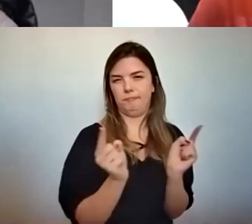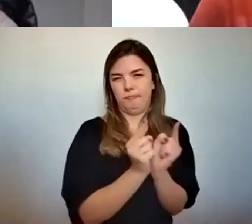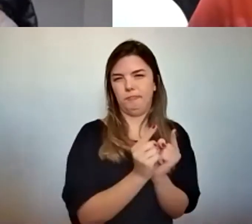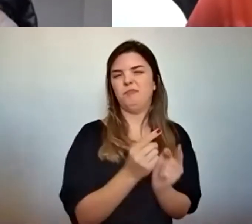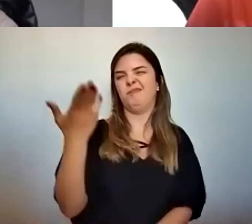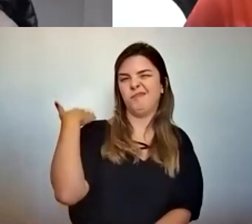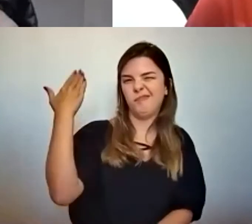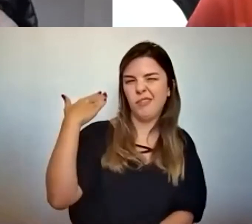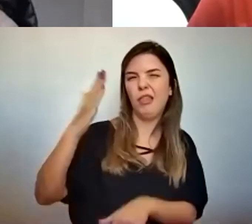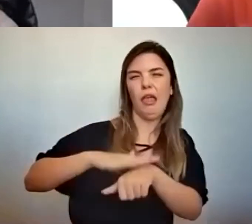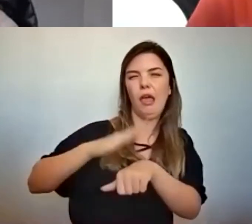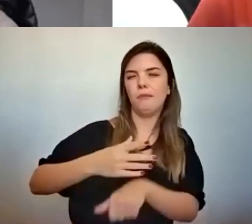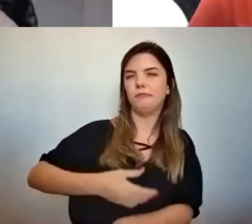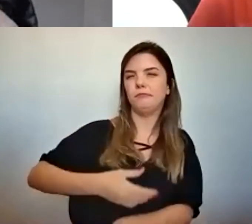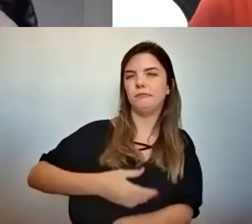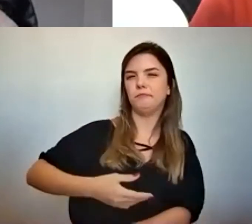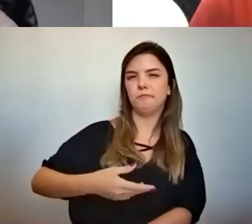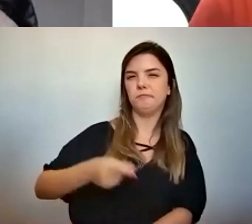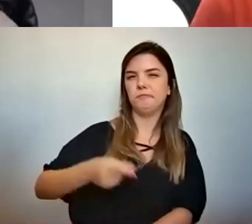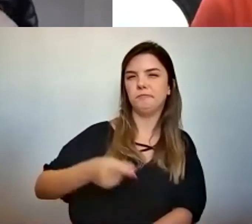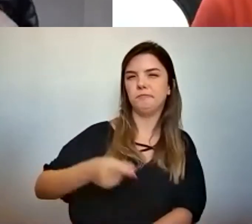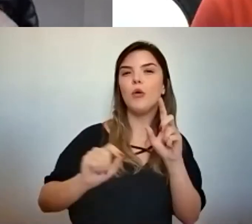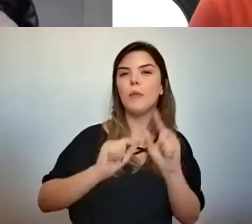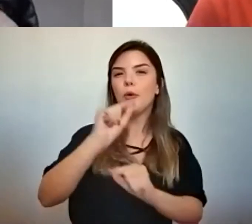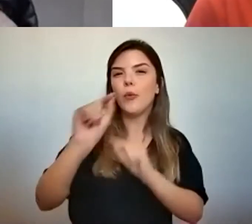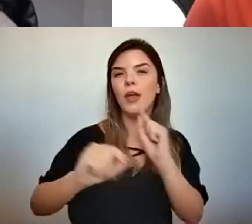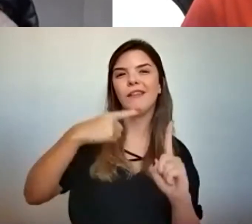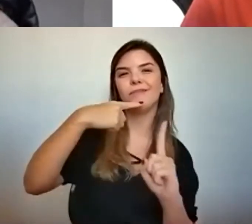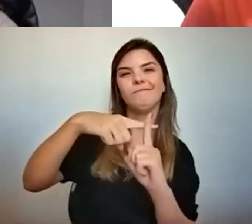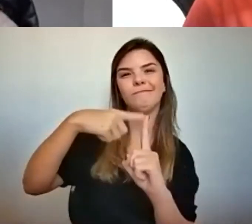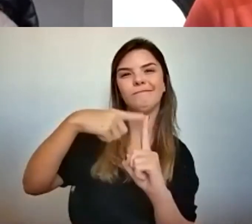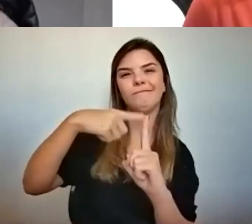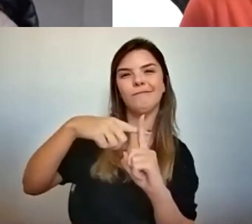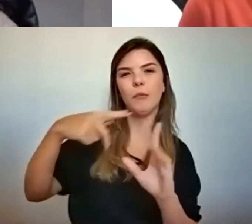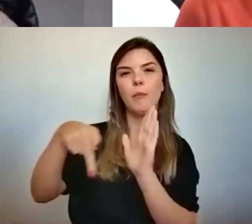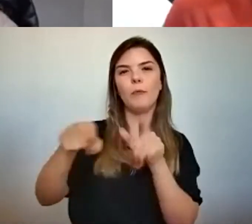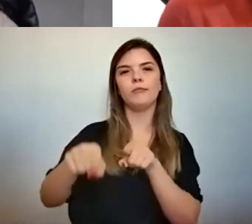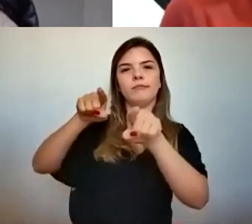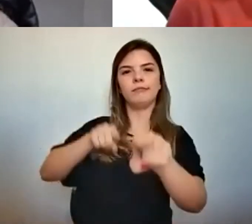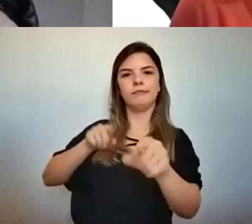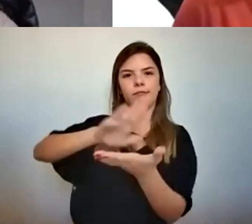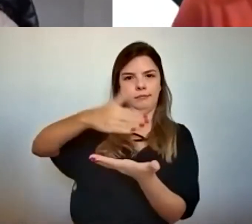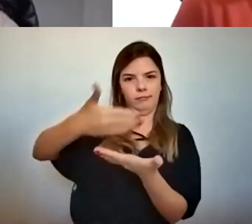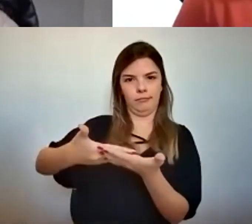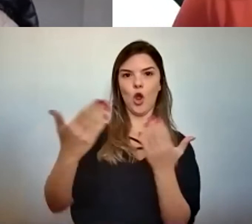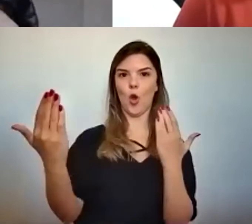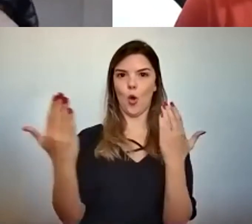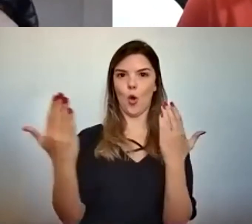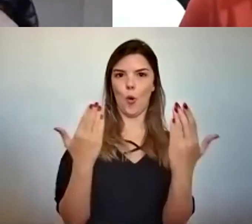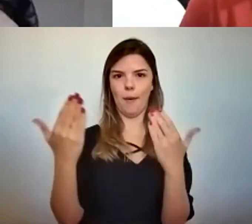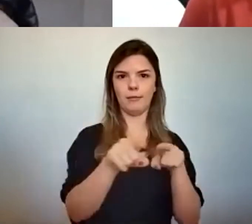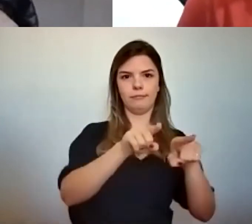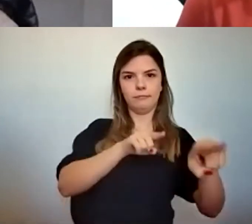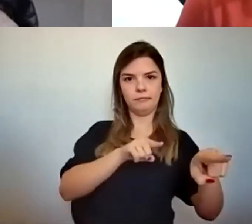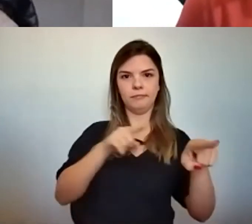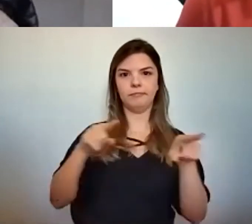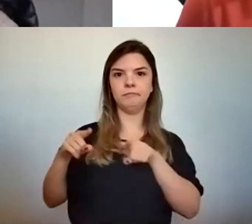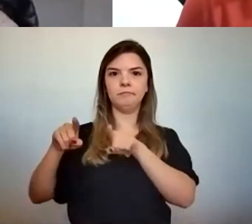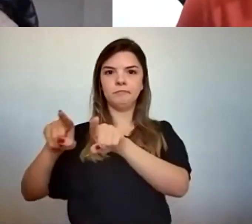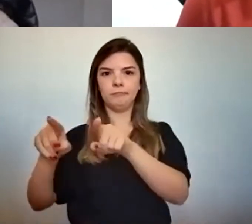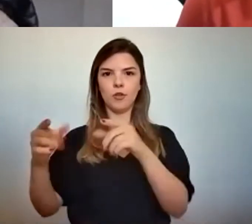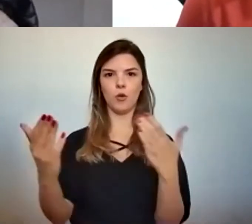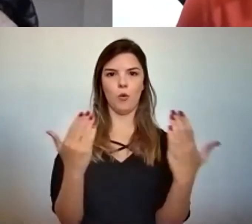ago about the advantages of consecutive interpreting before simultaneous interpreting, but this is